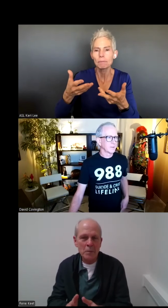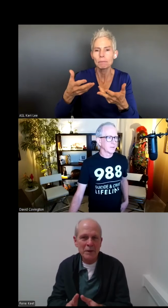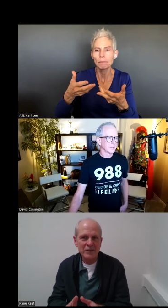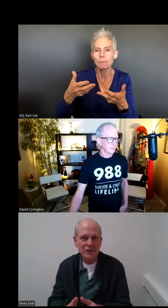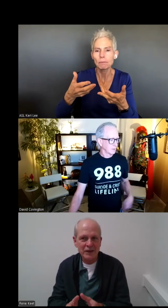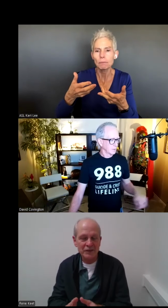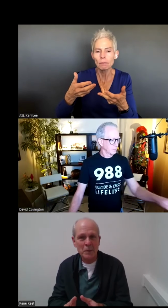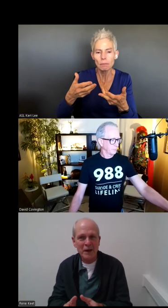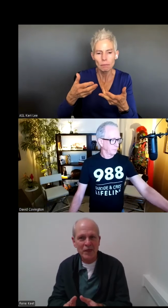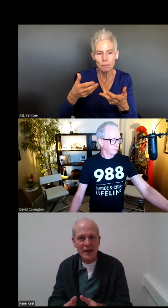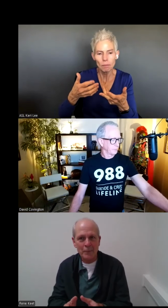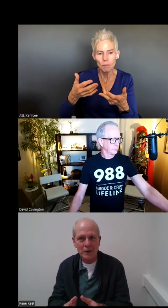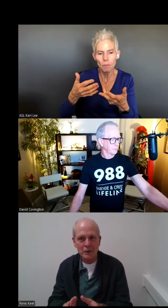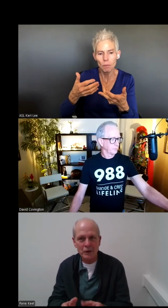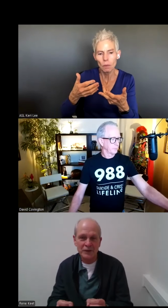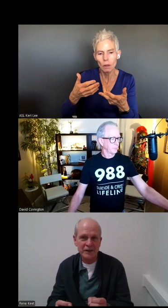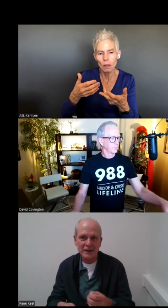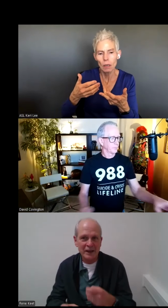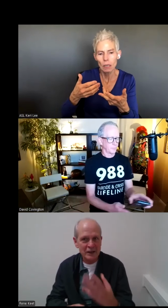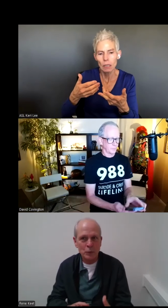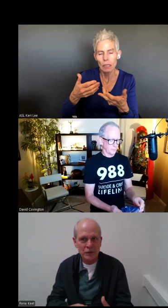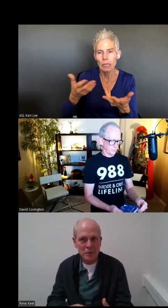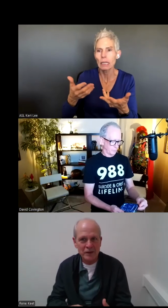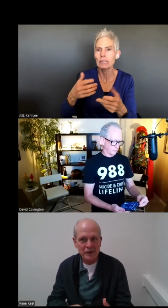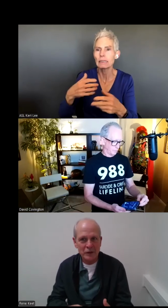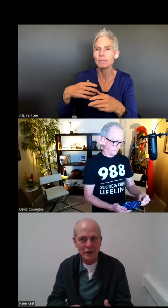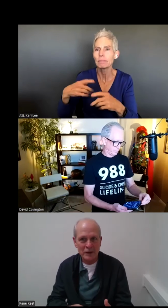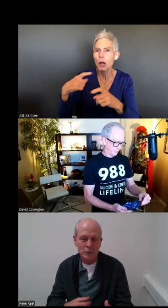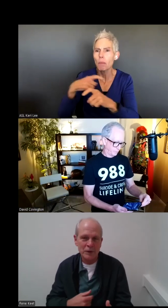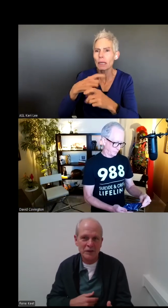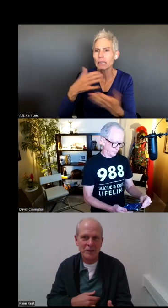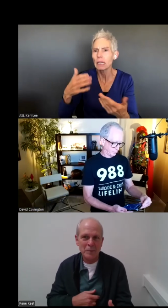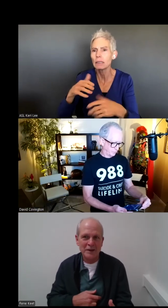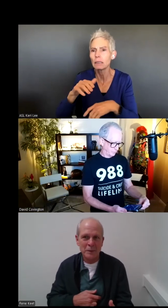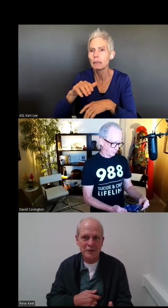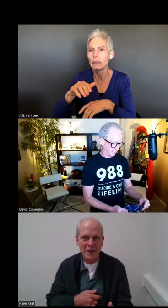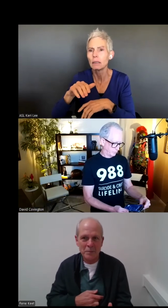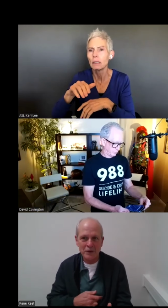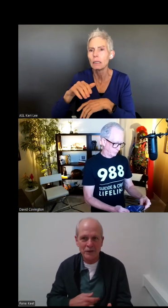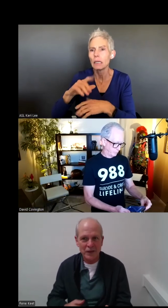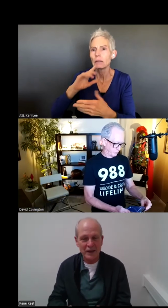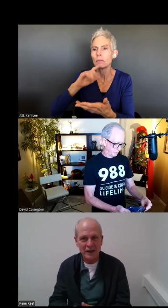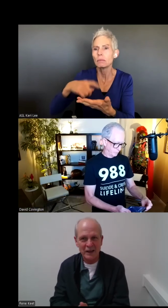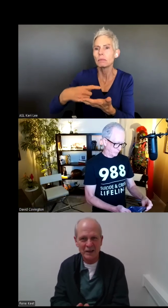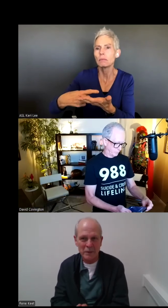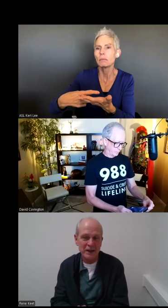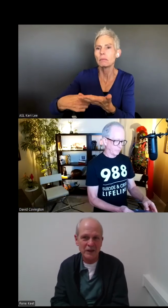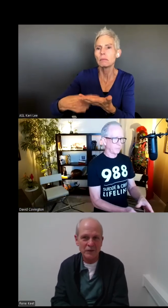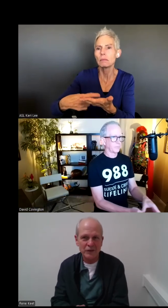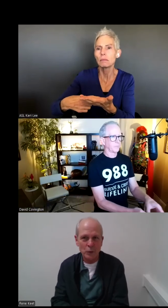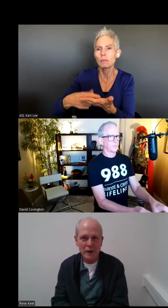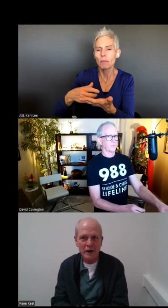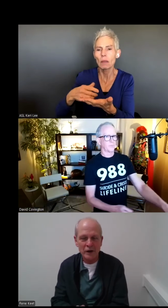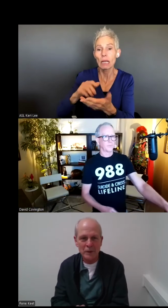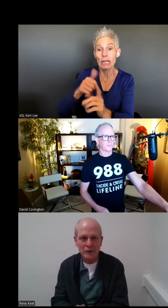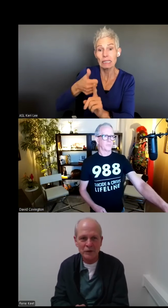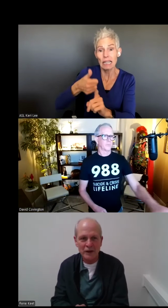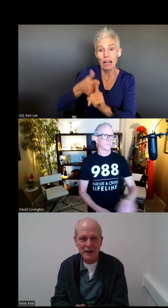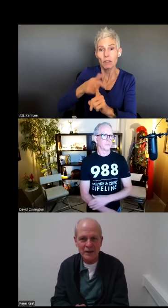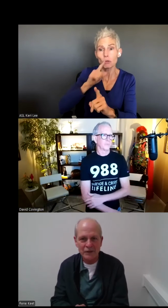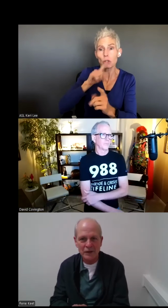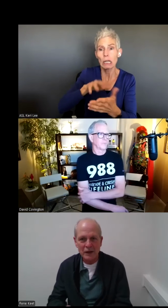that's a complex thing because indeed I didn't want to mention it when we did the debate in Amsterdam because I think by itself it's a weak